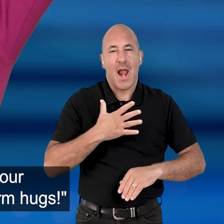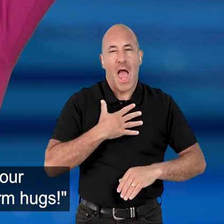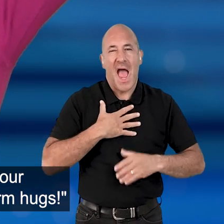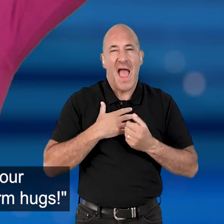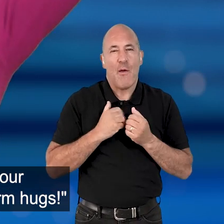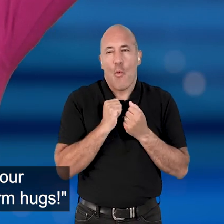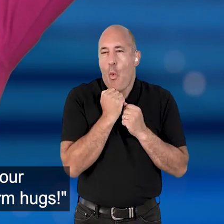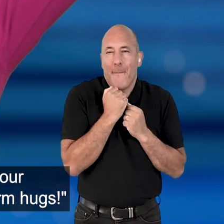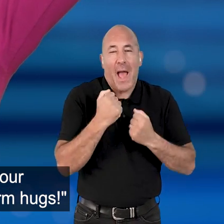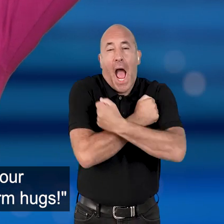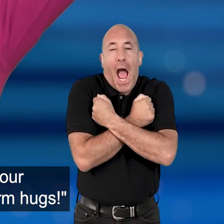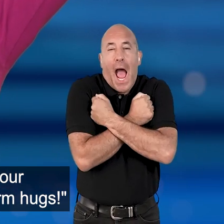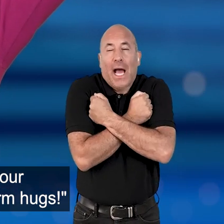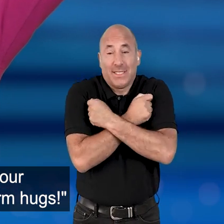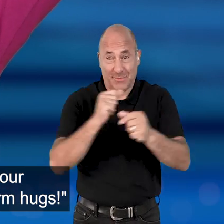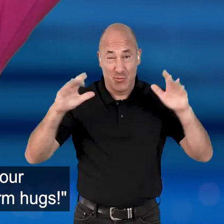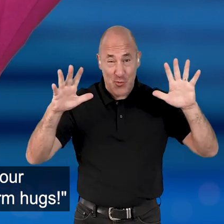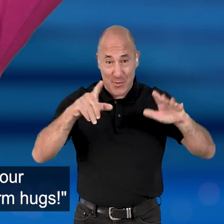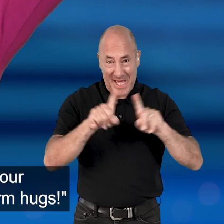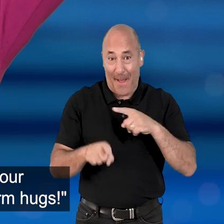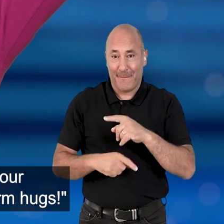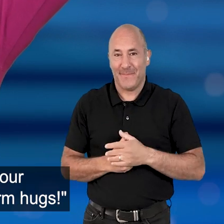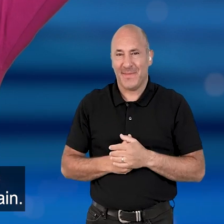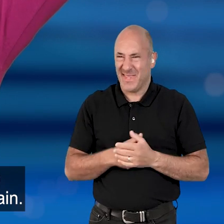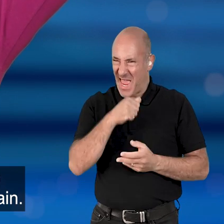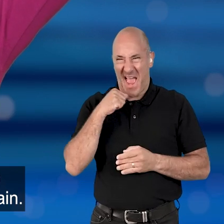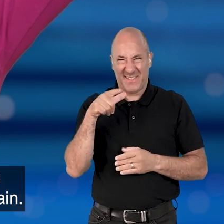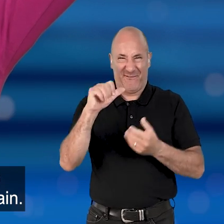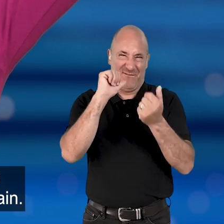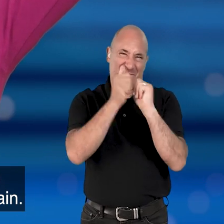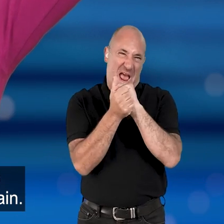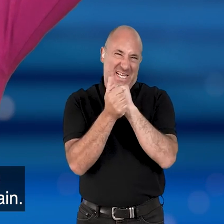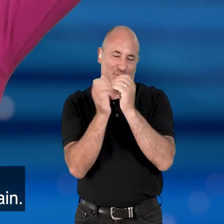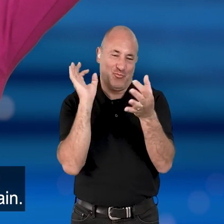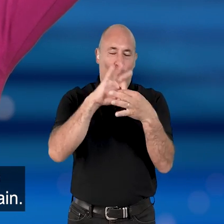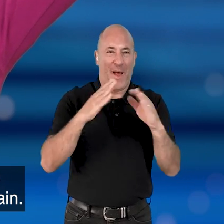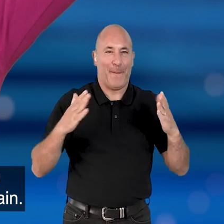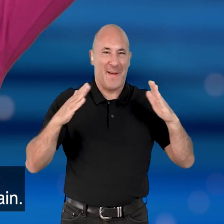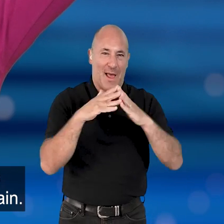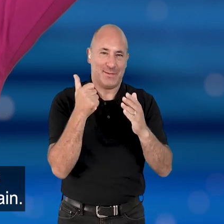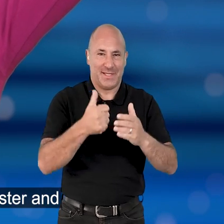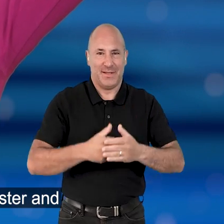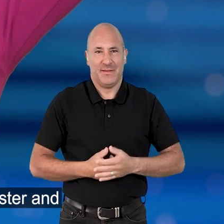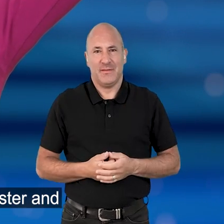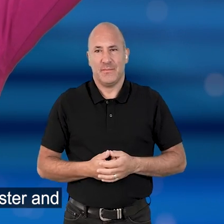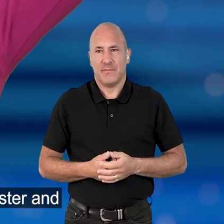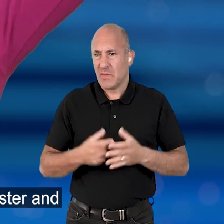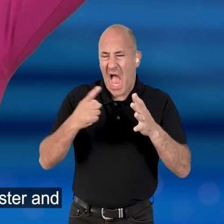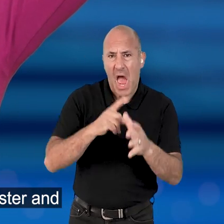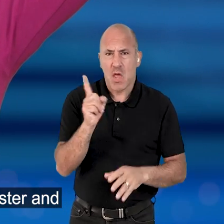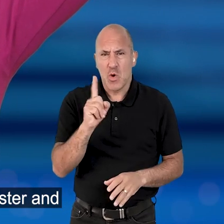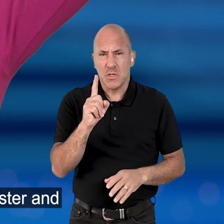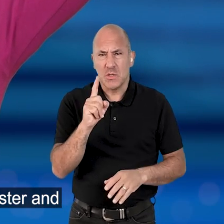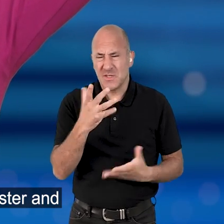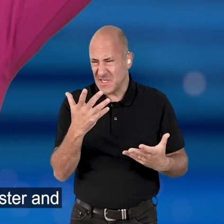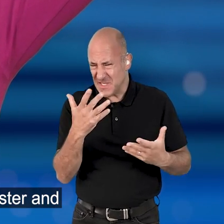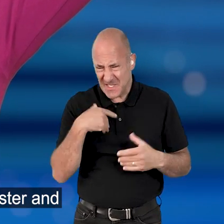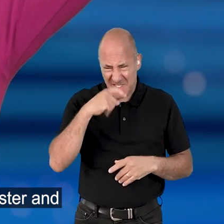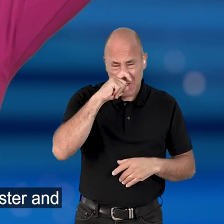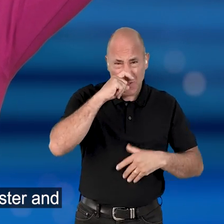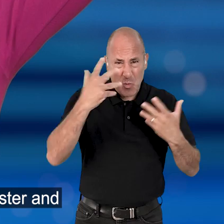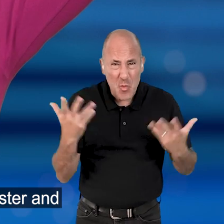I like warm hugs. Oh, that's nice that she's got a friend up the mountain. Anna sets off